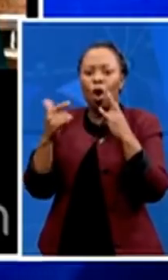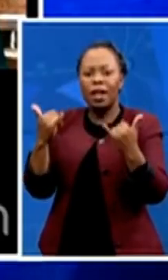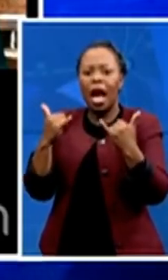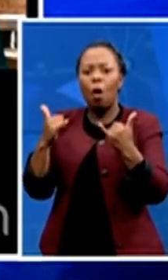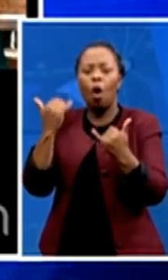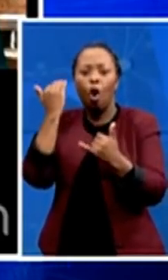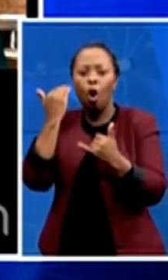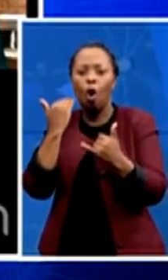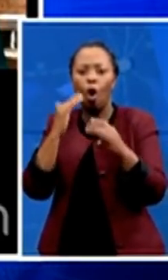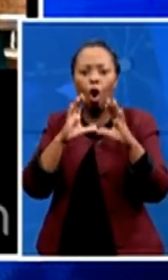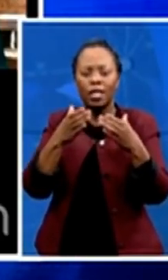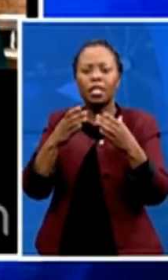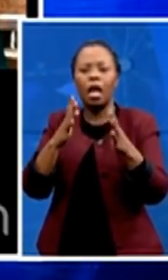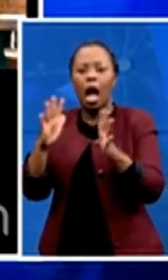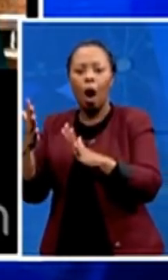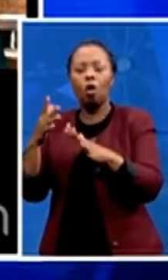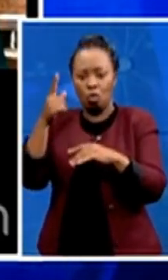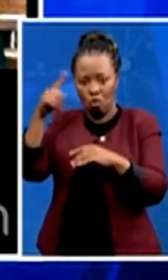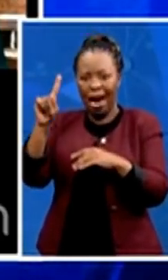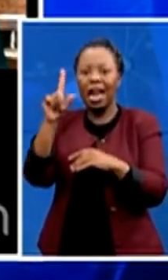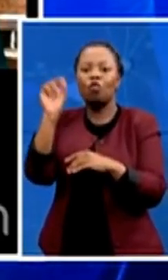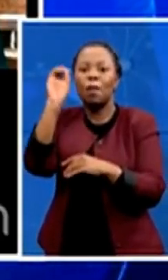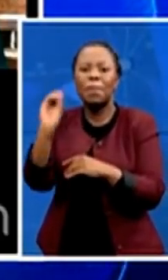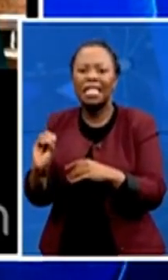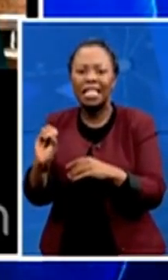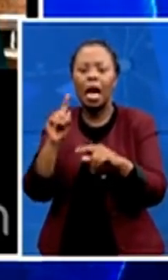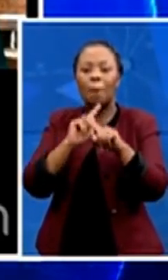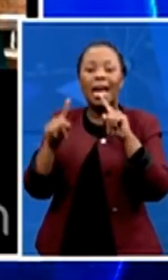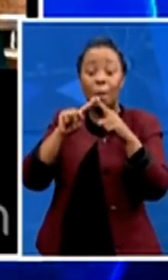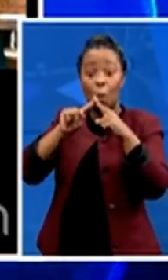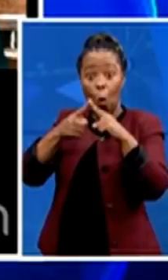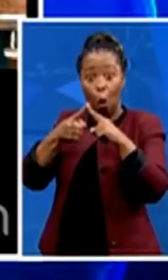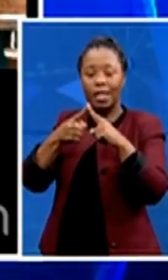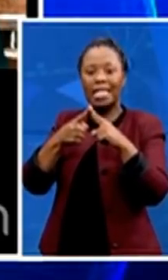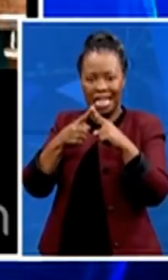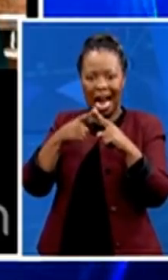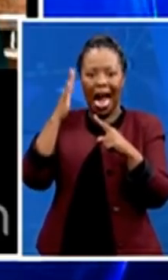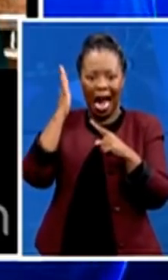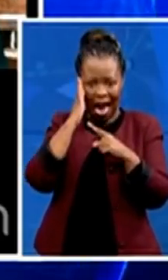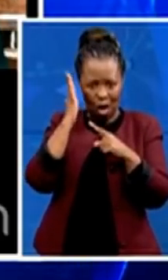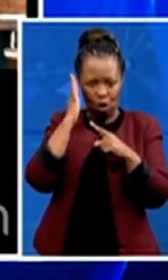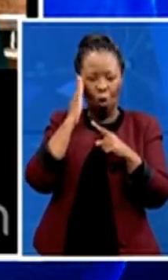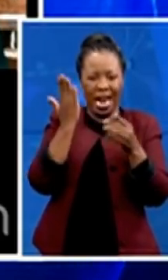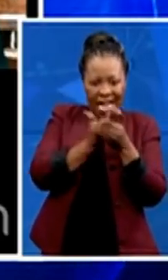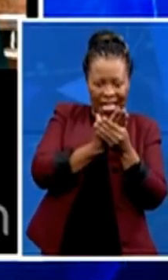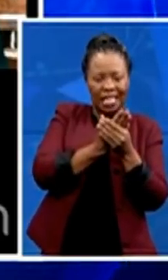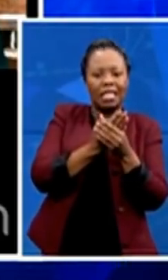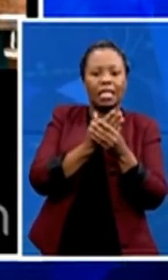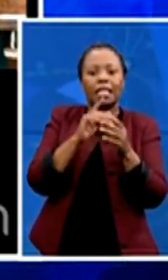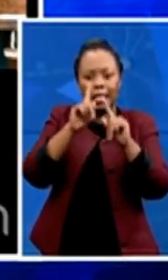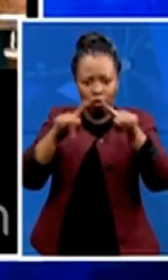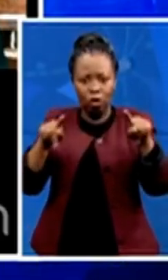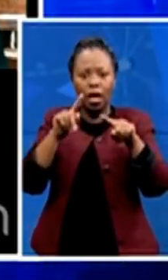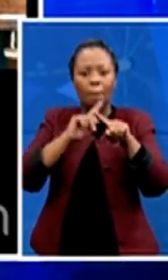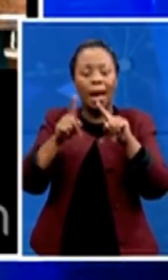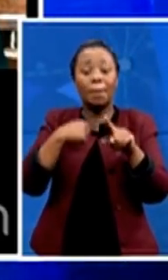But that's not the point I'm making. I know very well about stare decisis. What I'm saying is the following, that